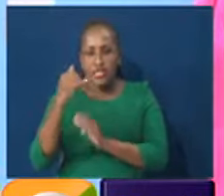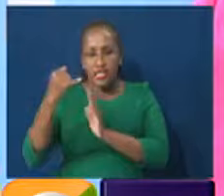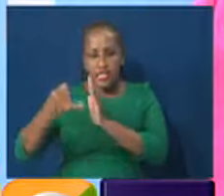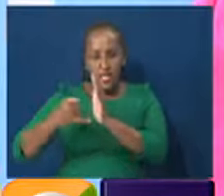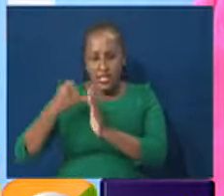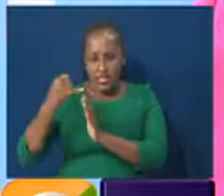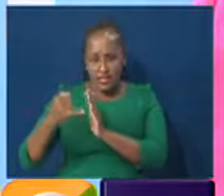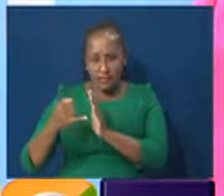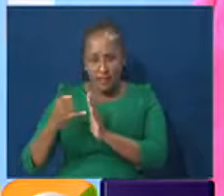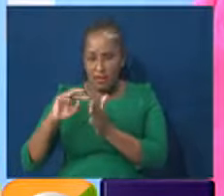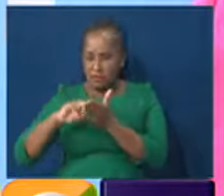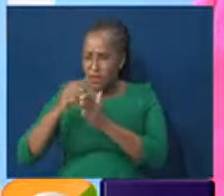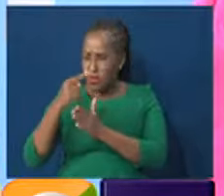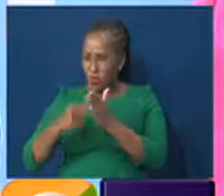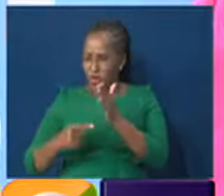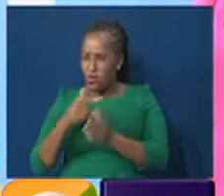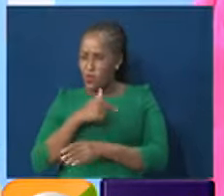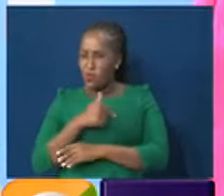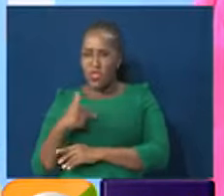What I mean is,